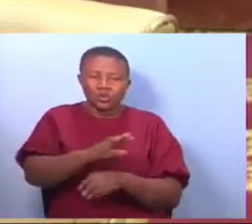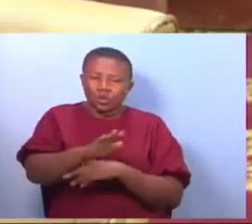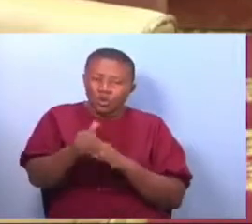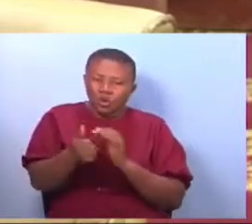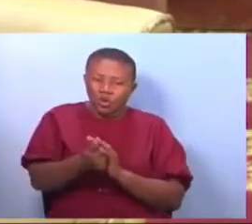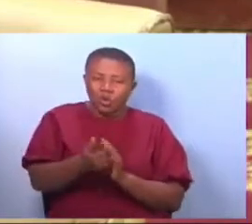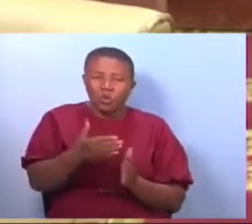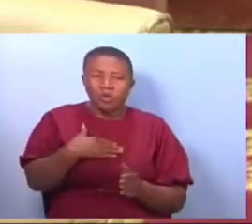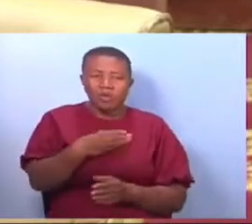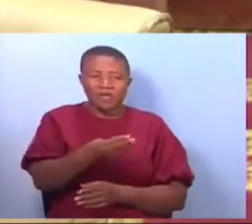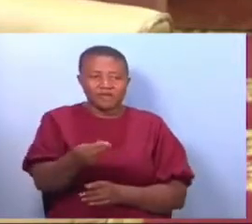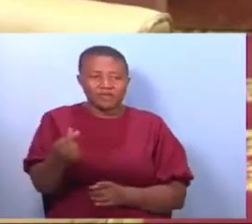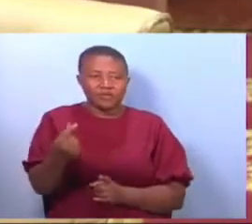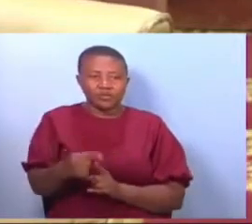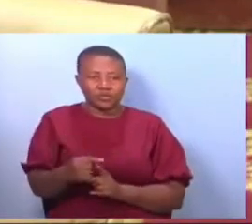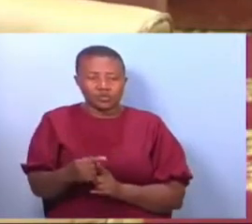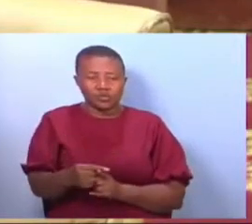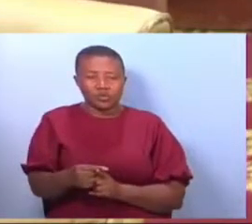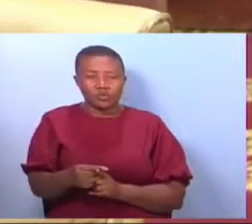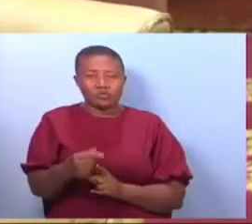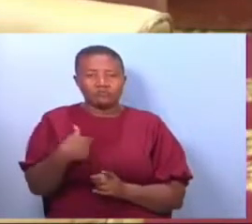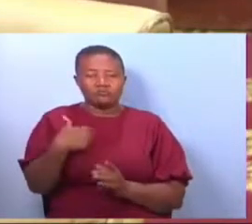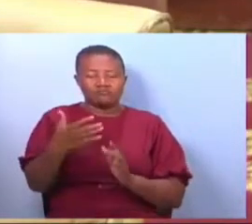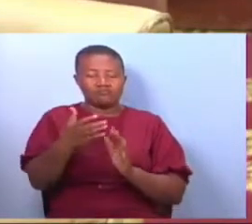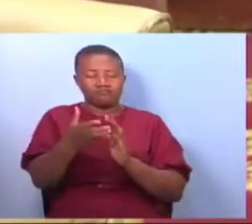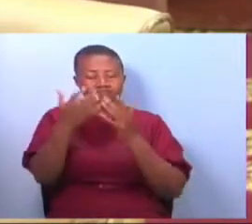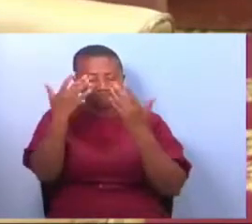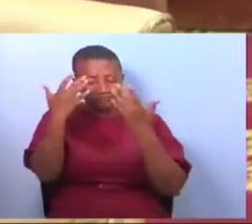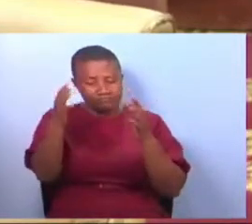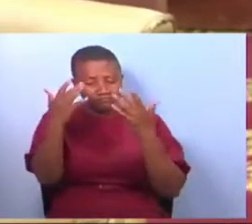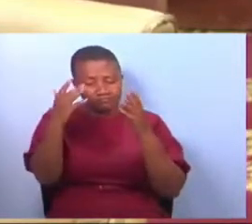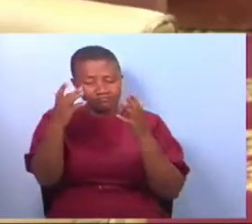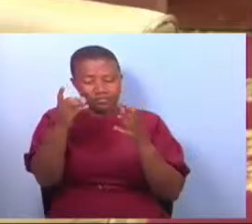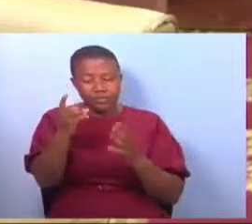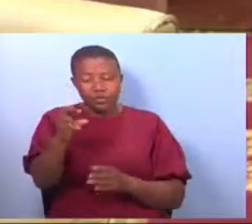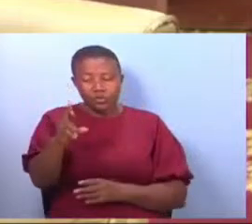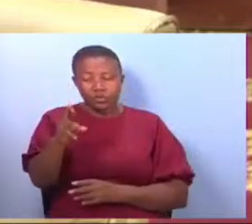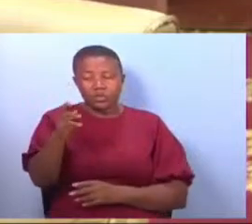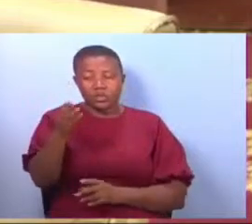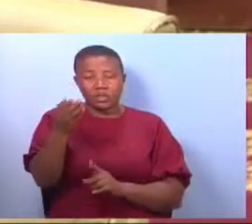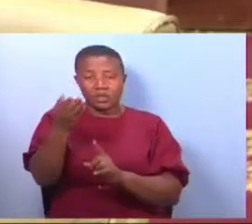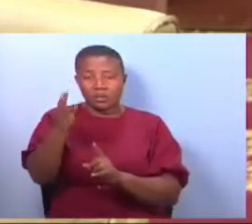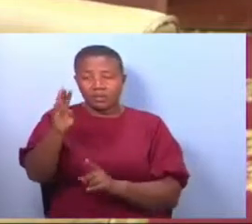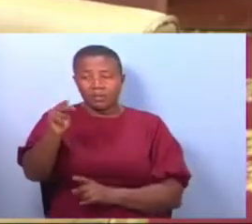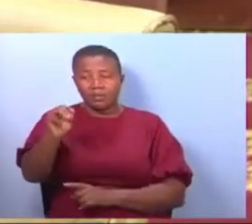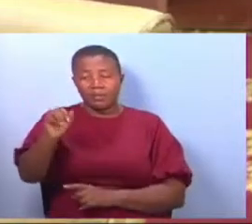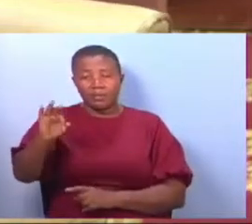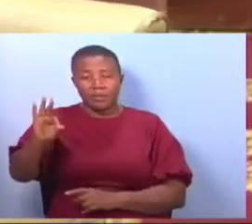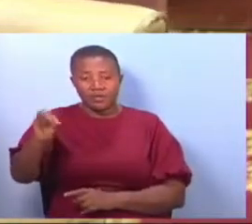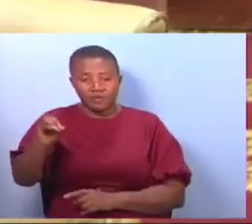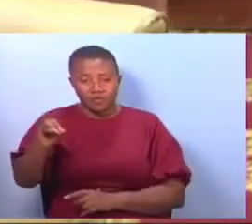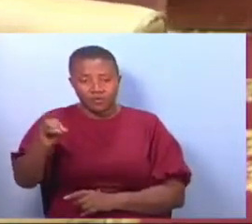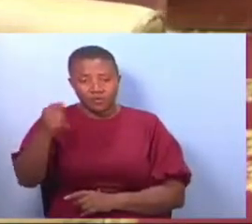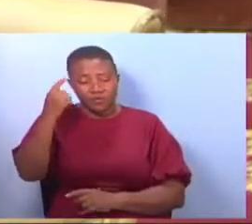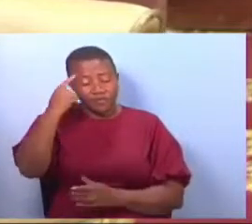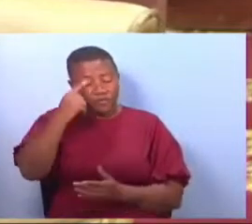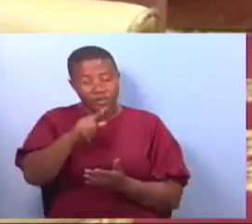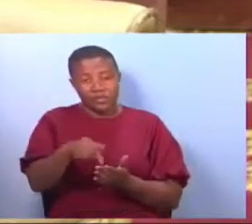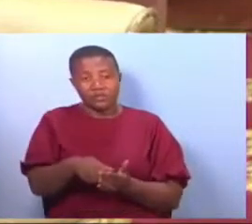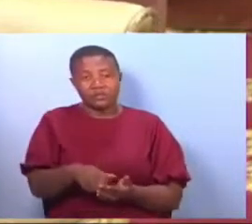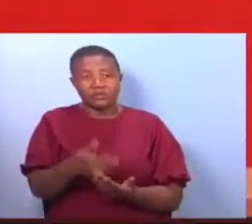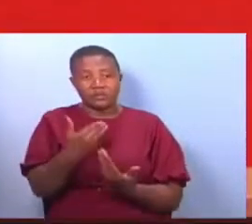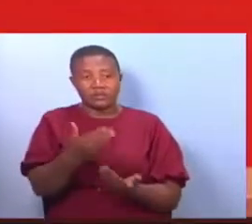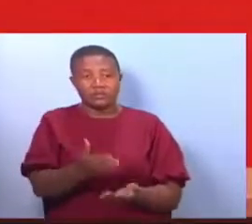words, Mr. Speaker, I want to congratulate once again Dr. Mafo for attaining this height. Thank you.